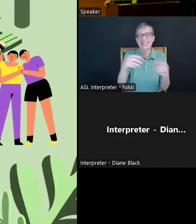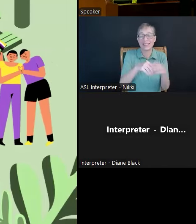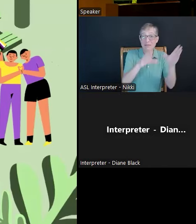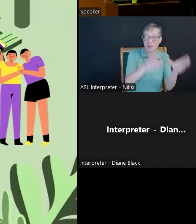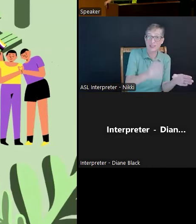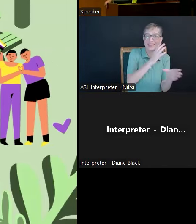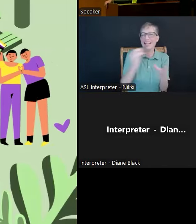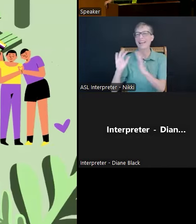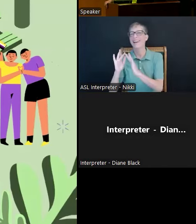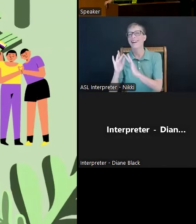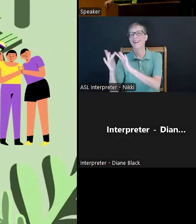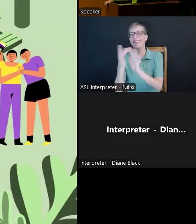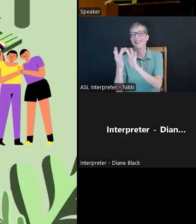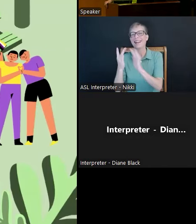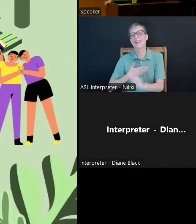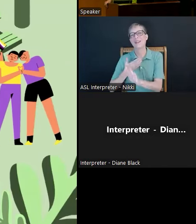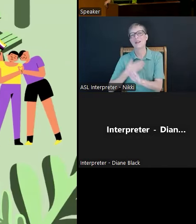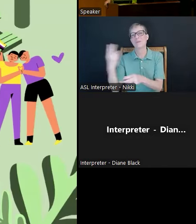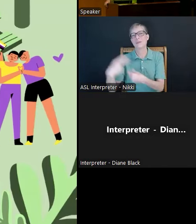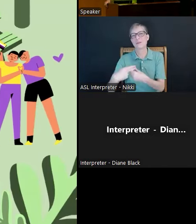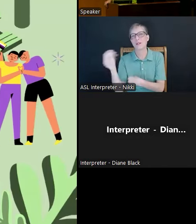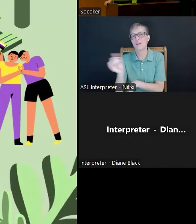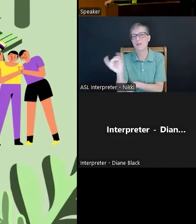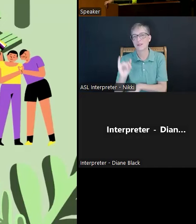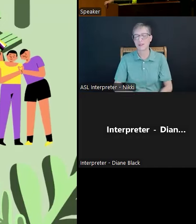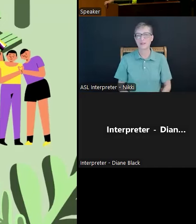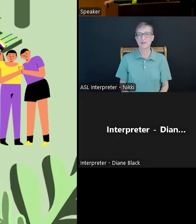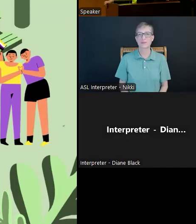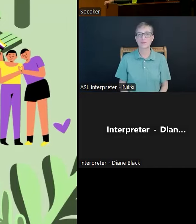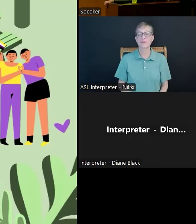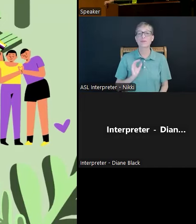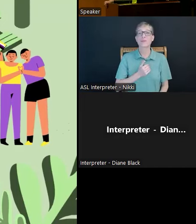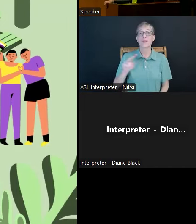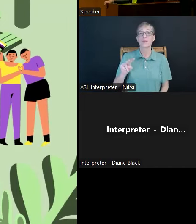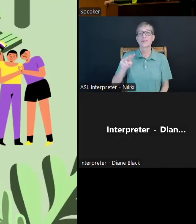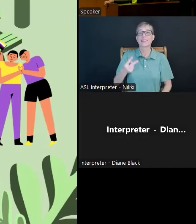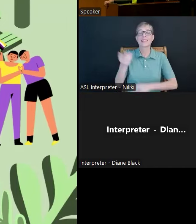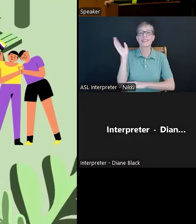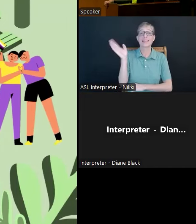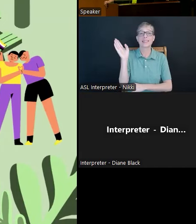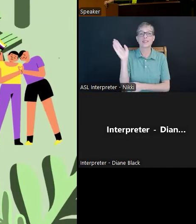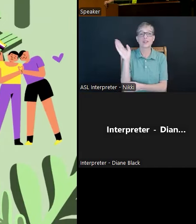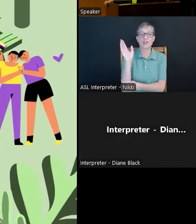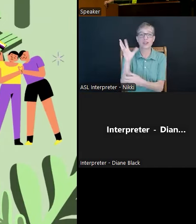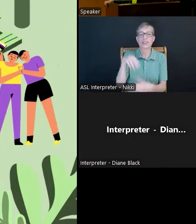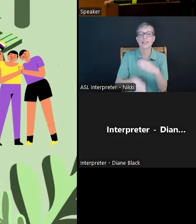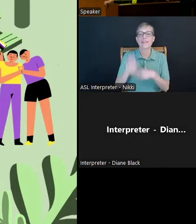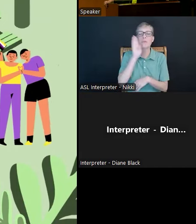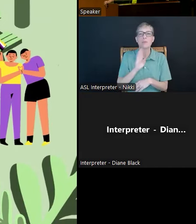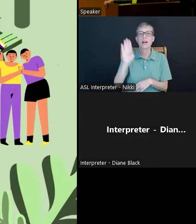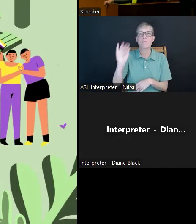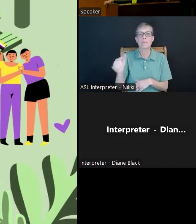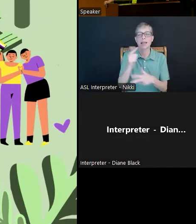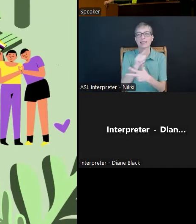online, we're happy to have you join us as well for our second session in the Department of Psychiatry from my experience.